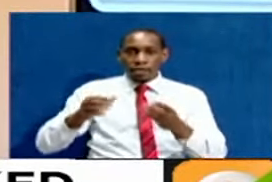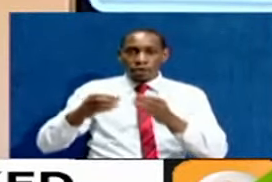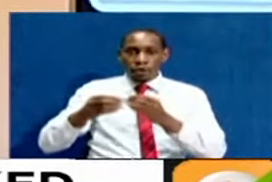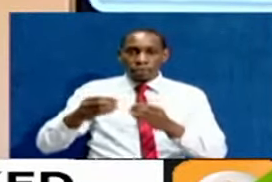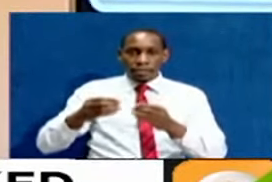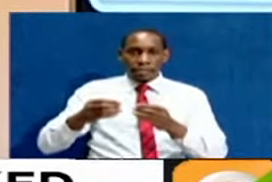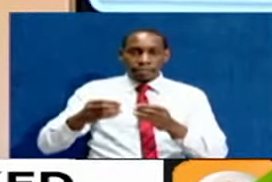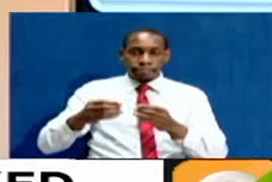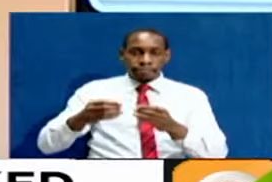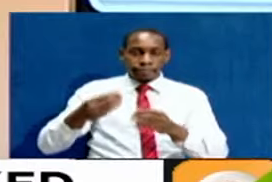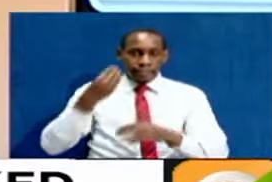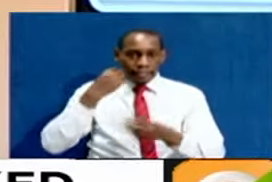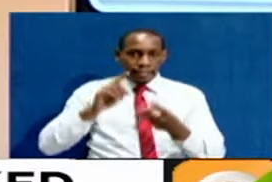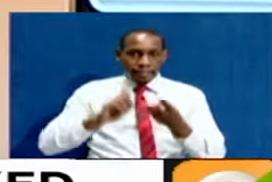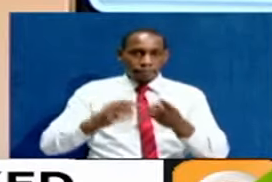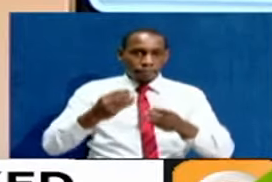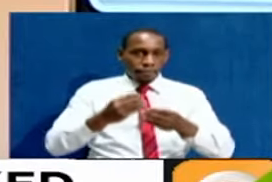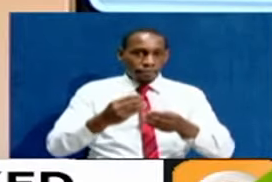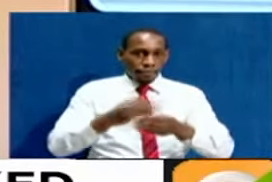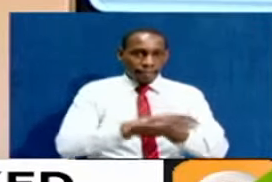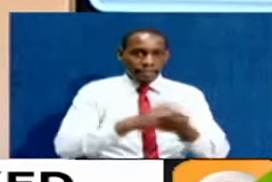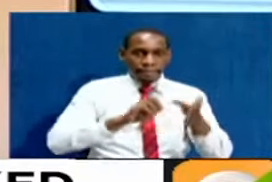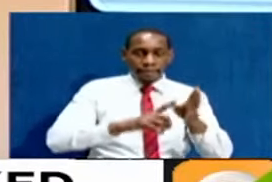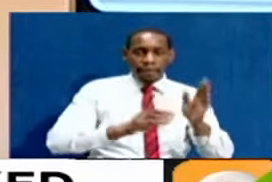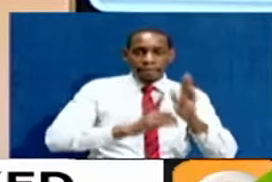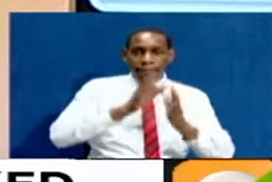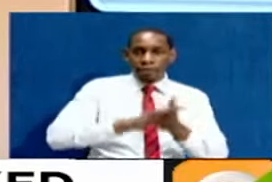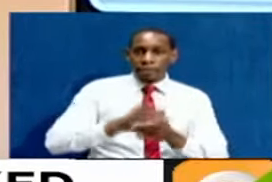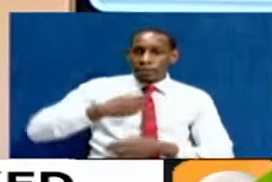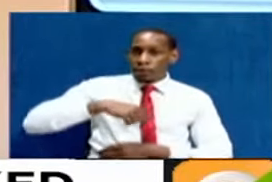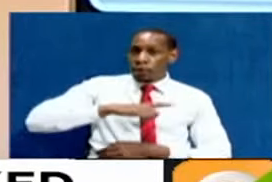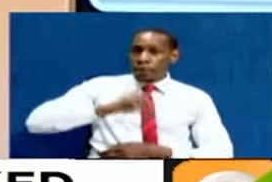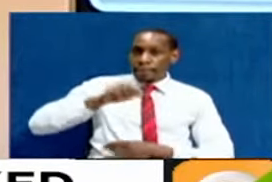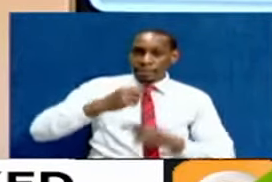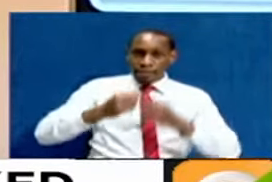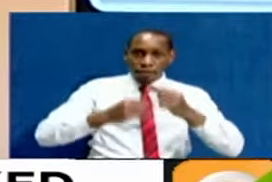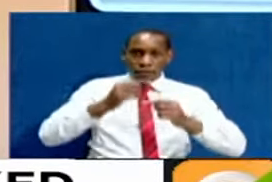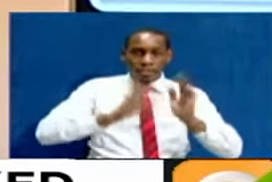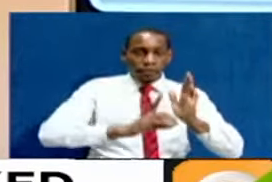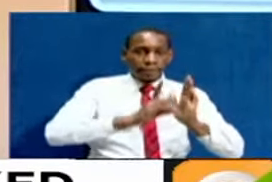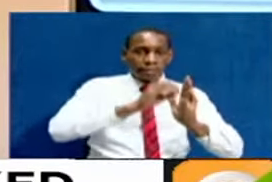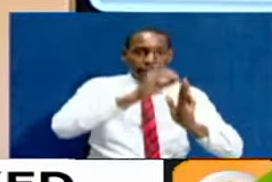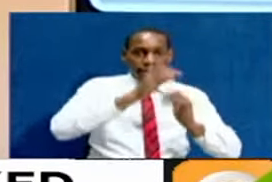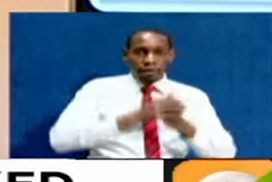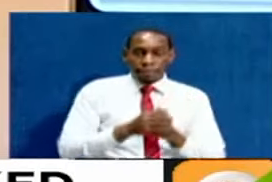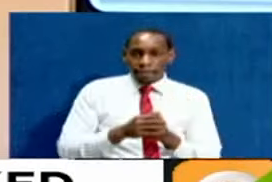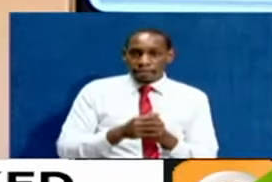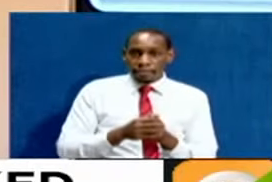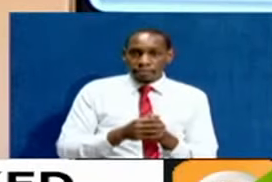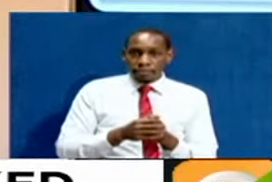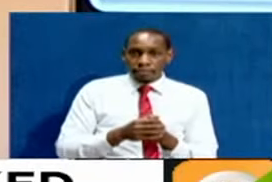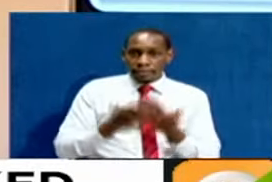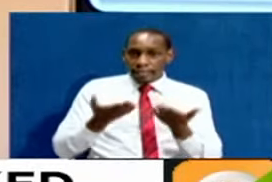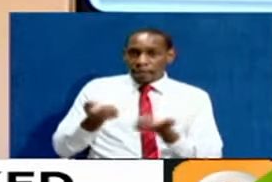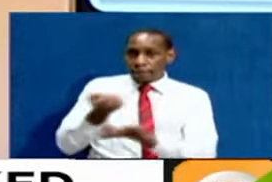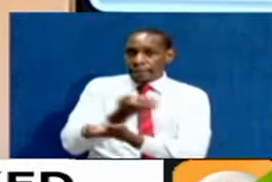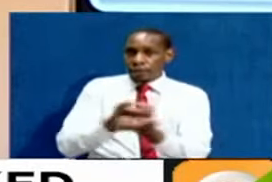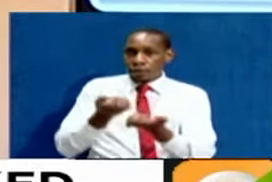cancer, as well as development, because, guess what? We have to move on with development. And where are we with our